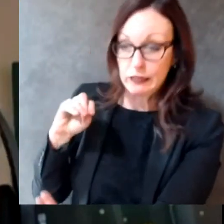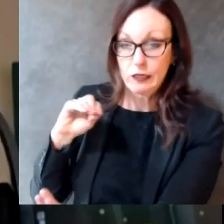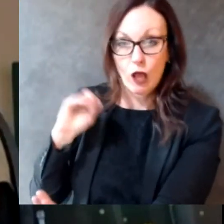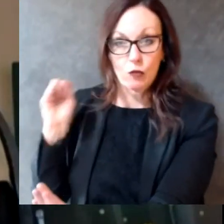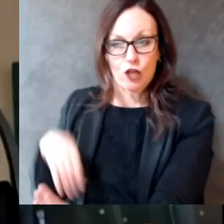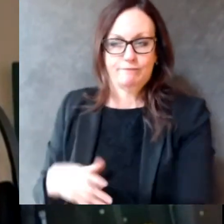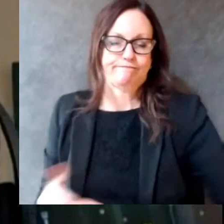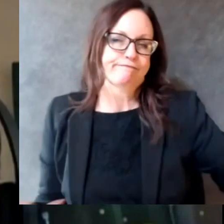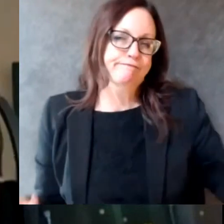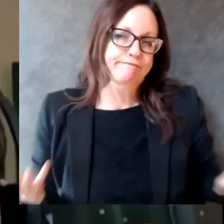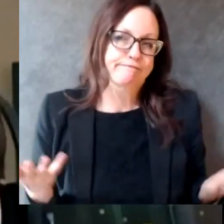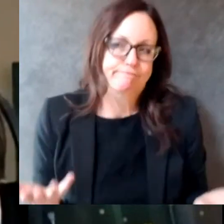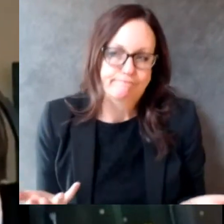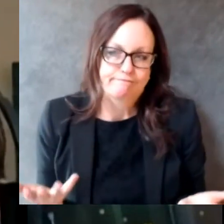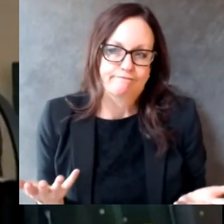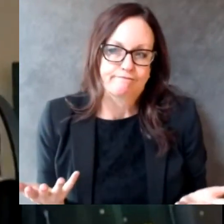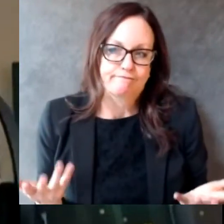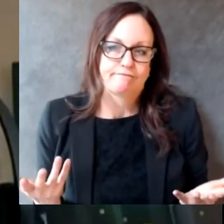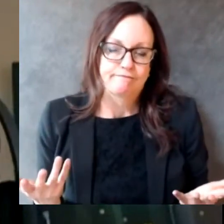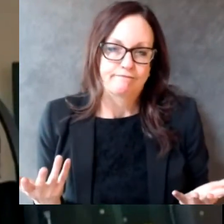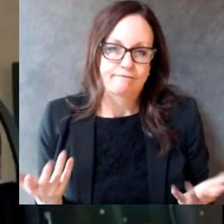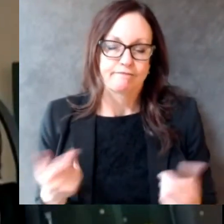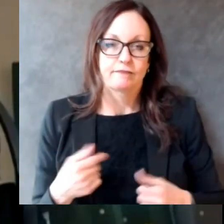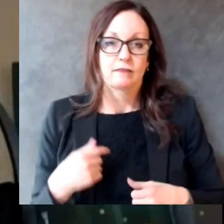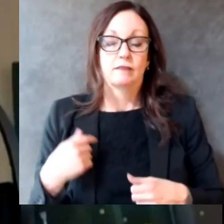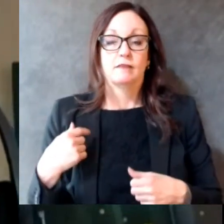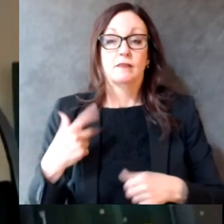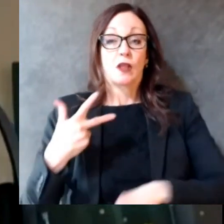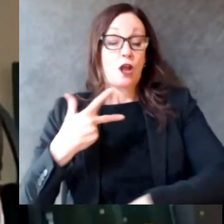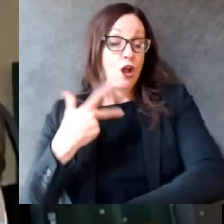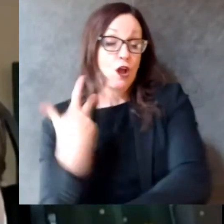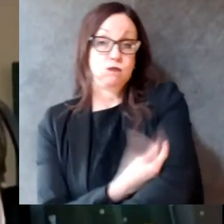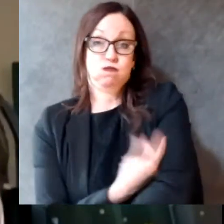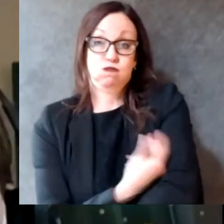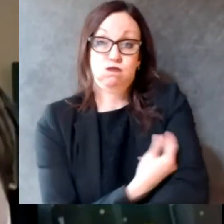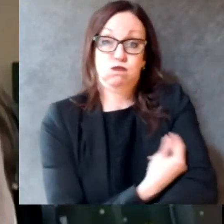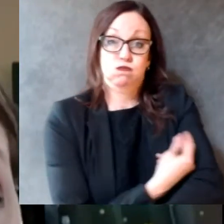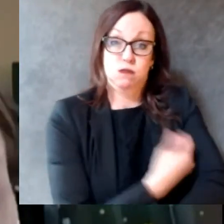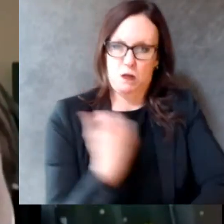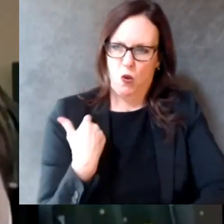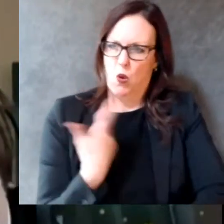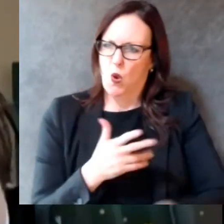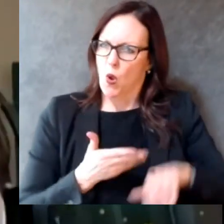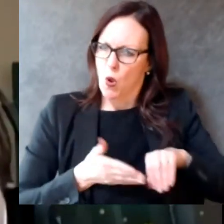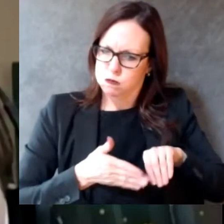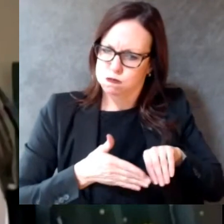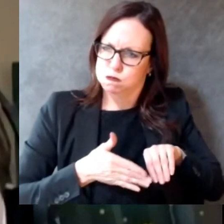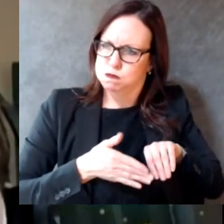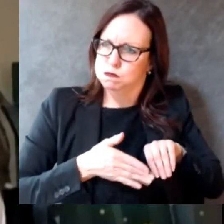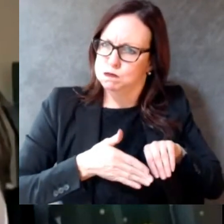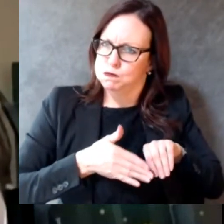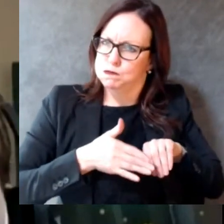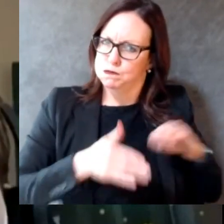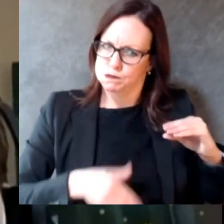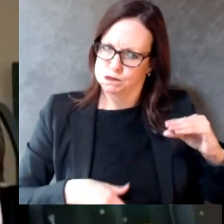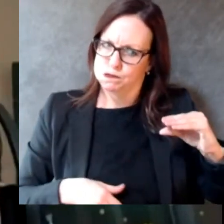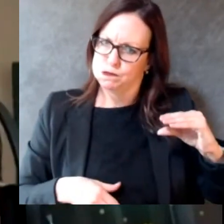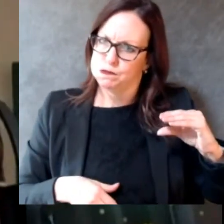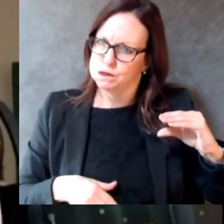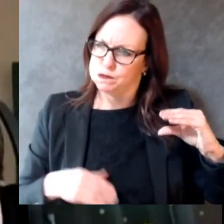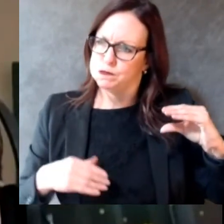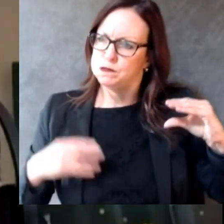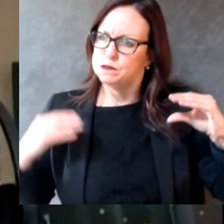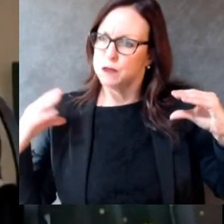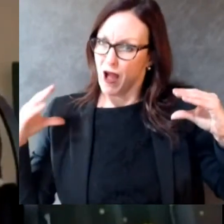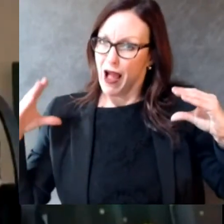to be that we'll see robust acceptance of the vaccine moving forward, that, we'll start to get up in those